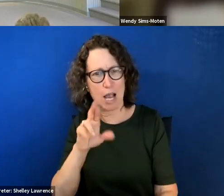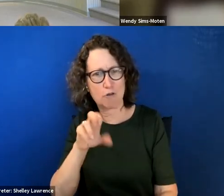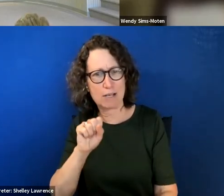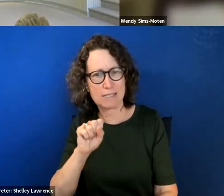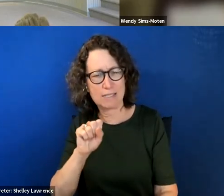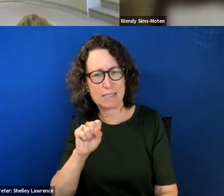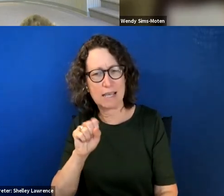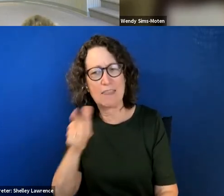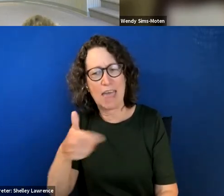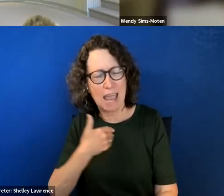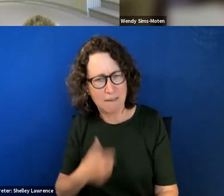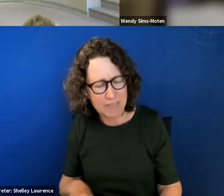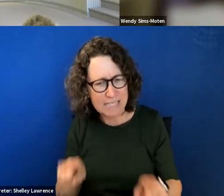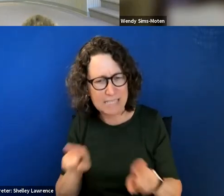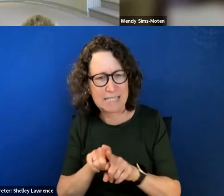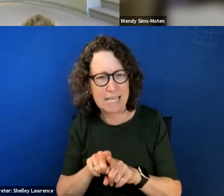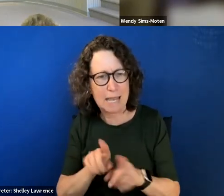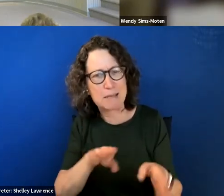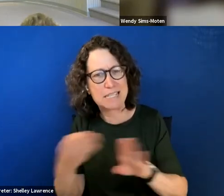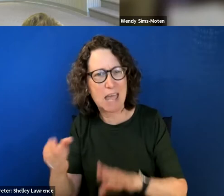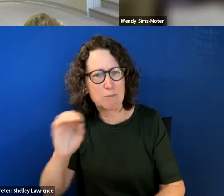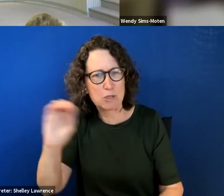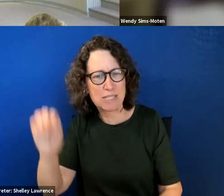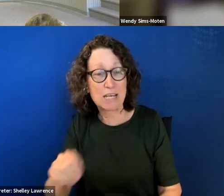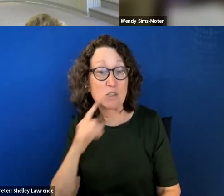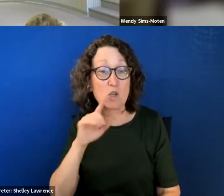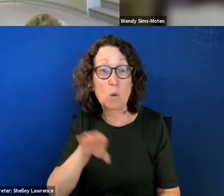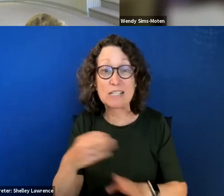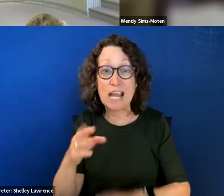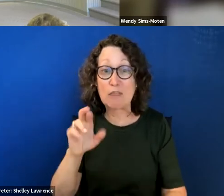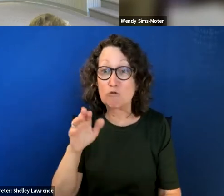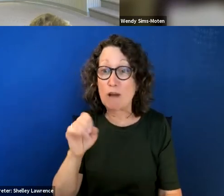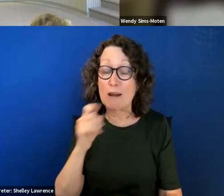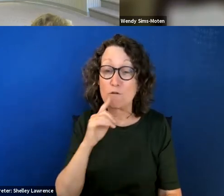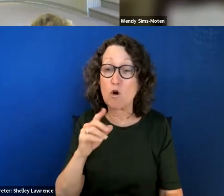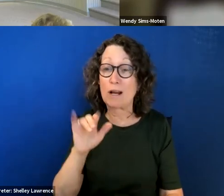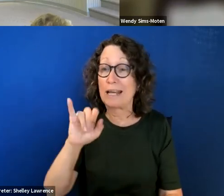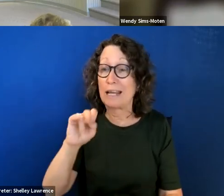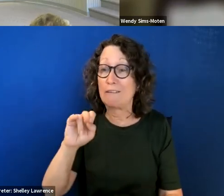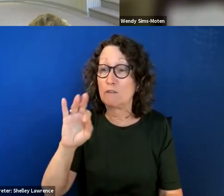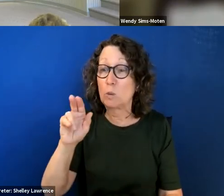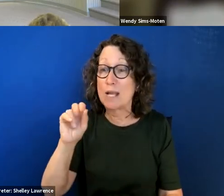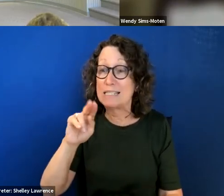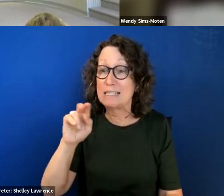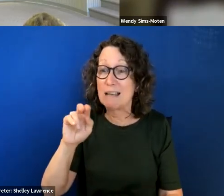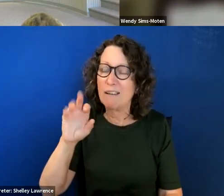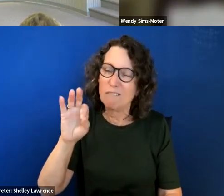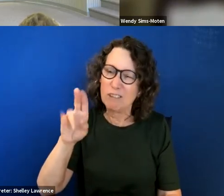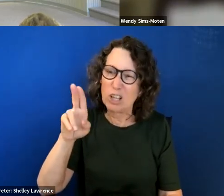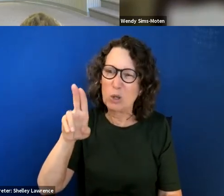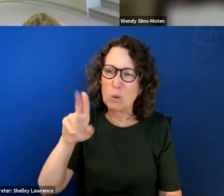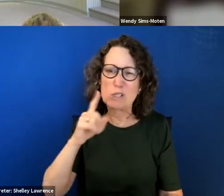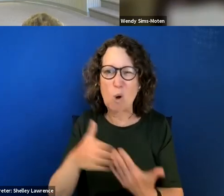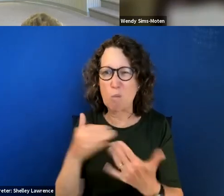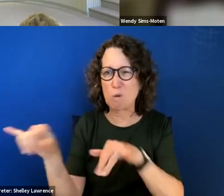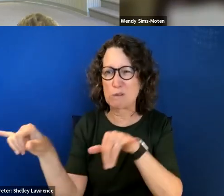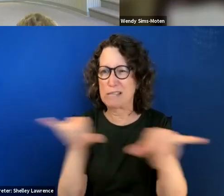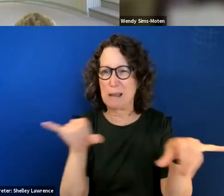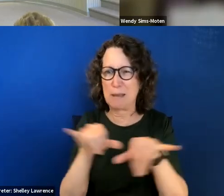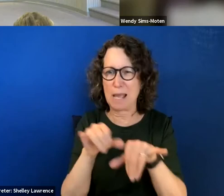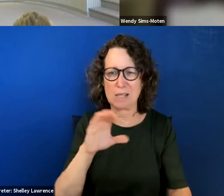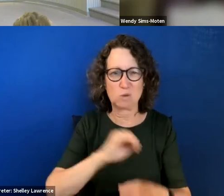that have the same death rate. So the death rate for influenza is virtually the same as